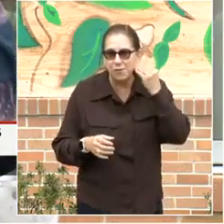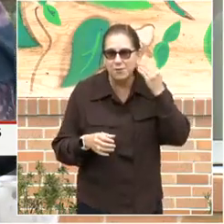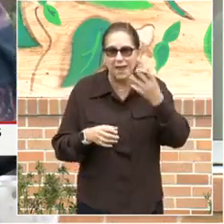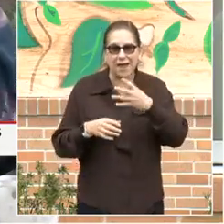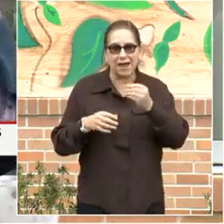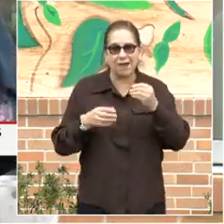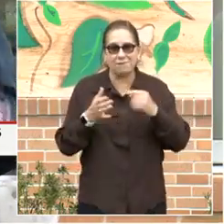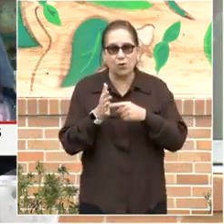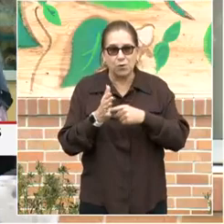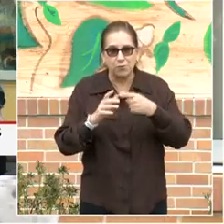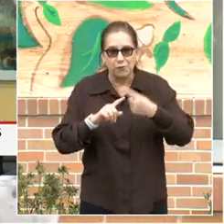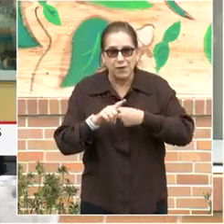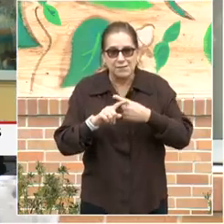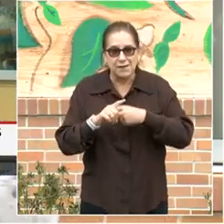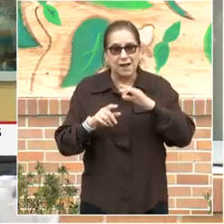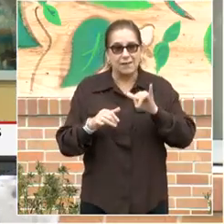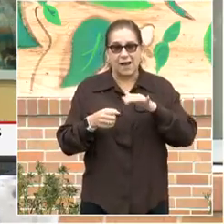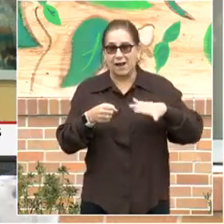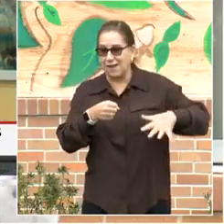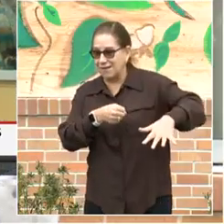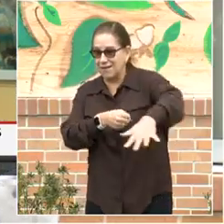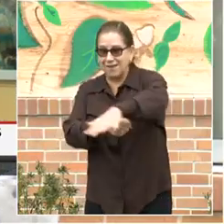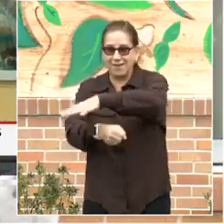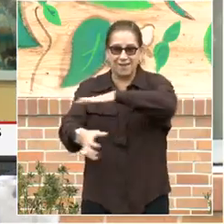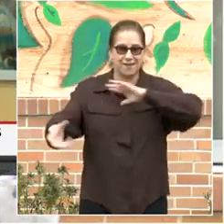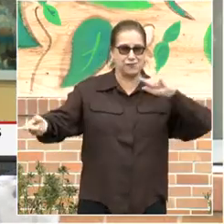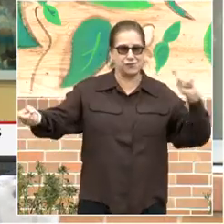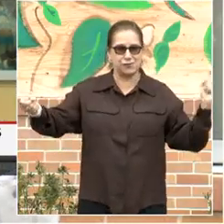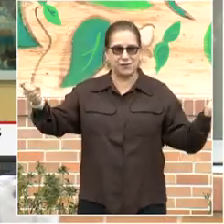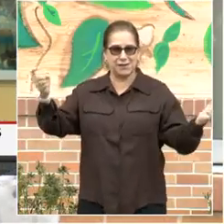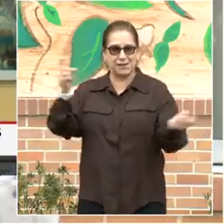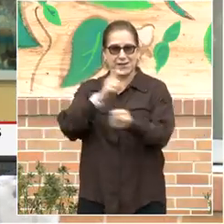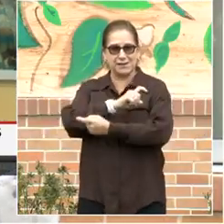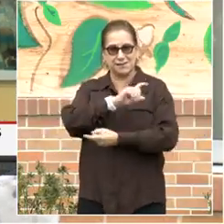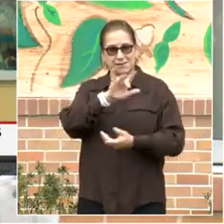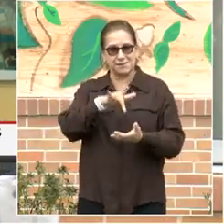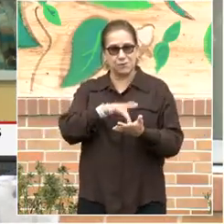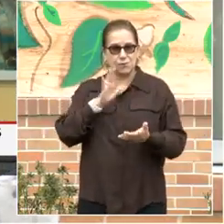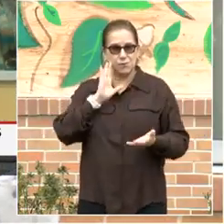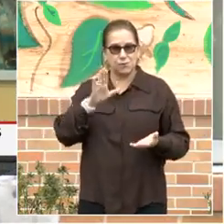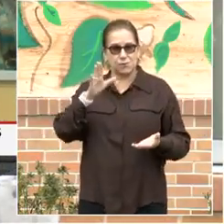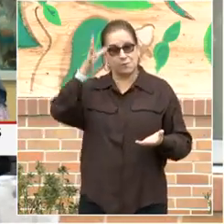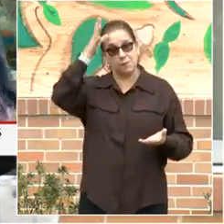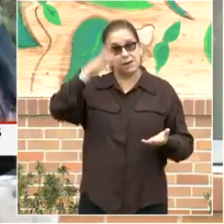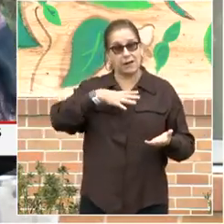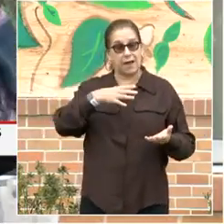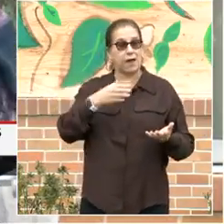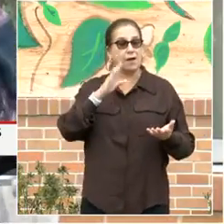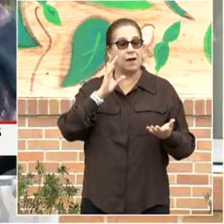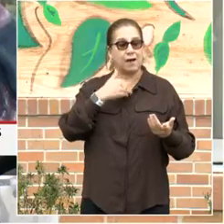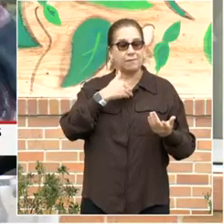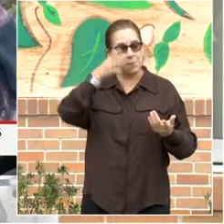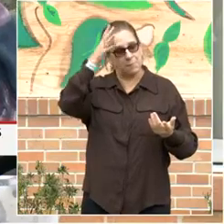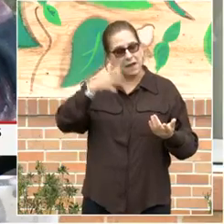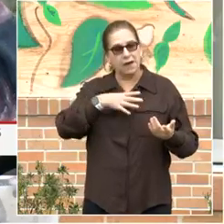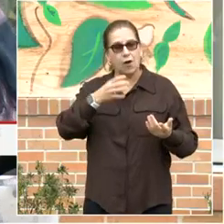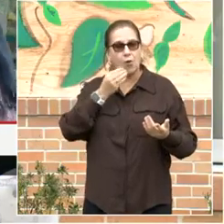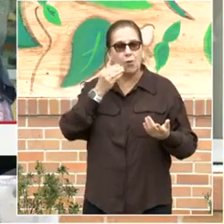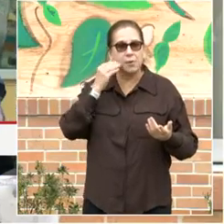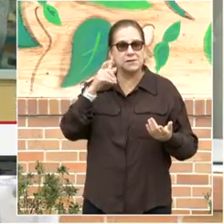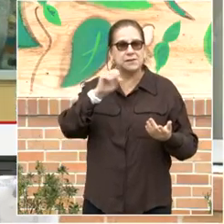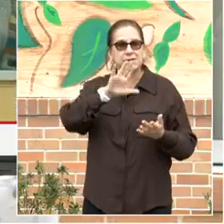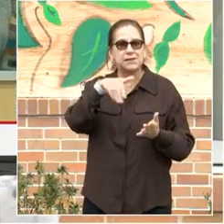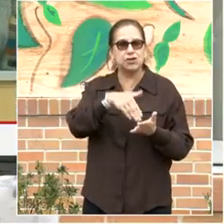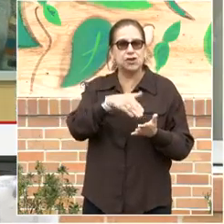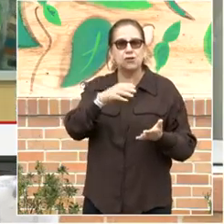state-of-the-art transformative center for our men who are experiencing homelessness so they can get a fresh start. And